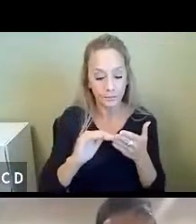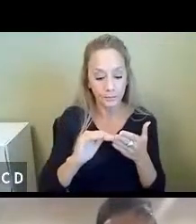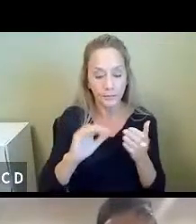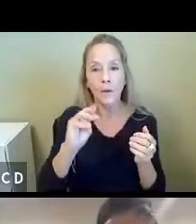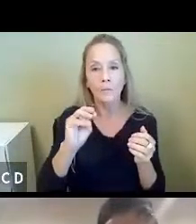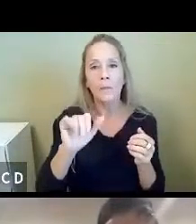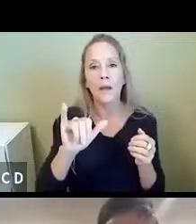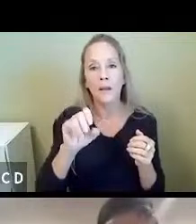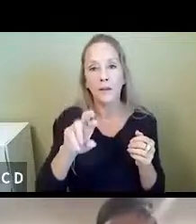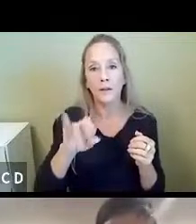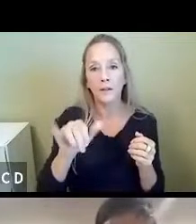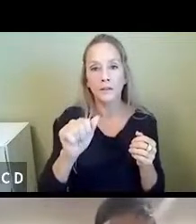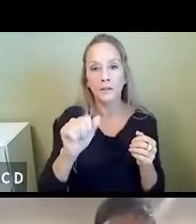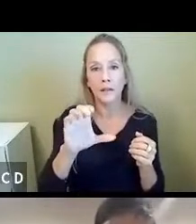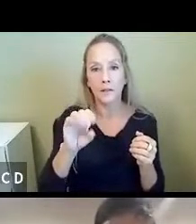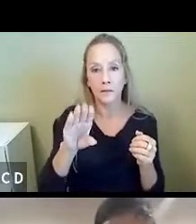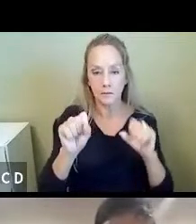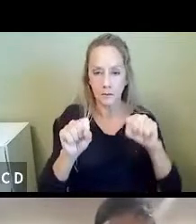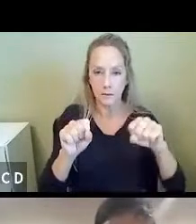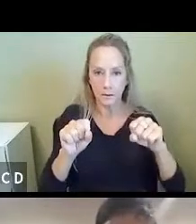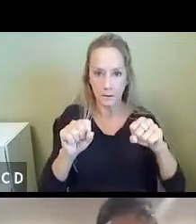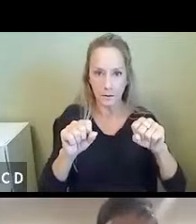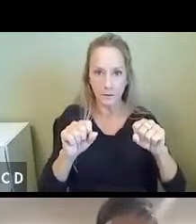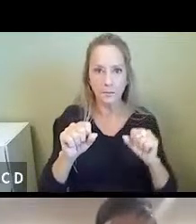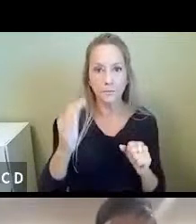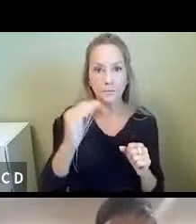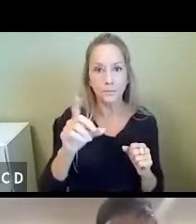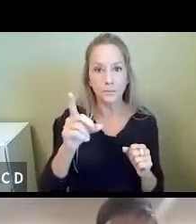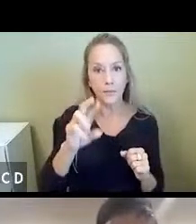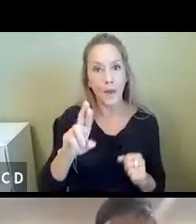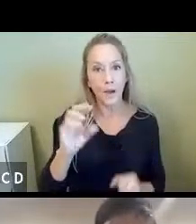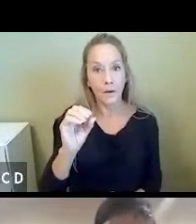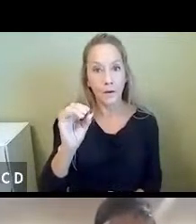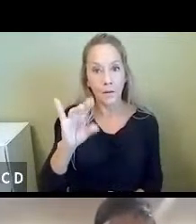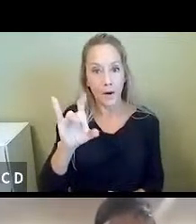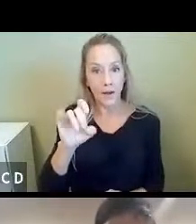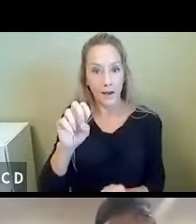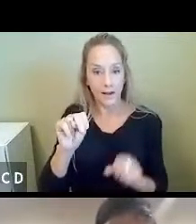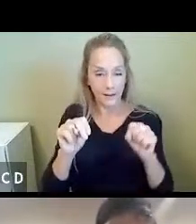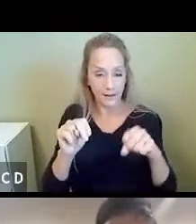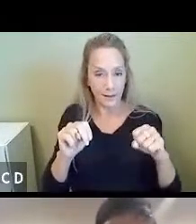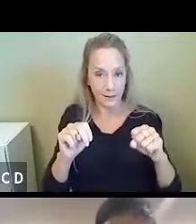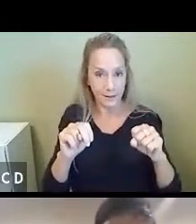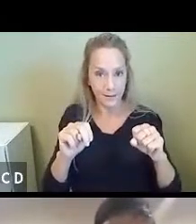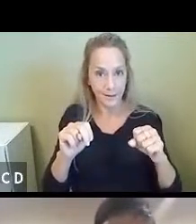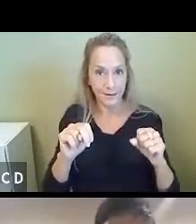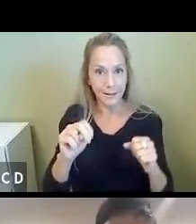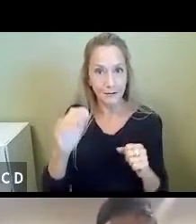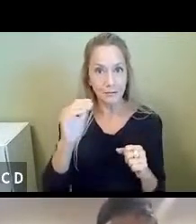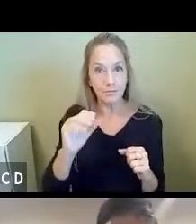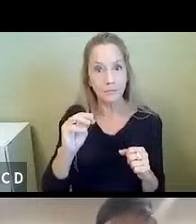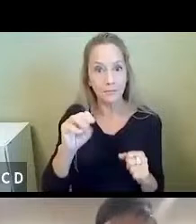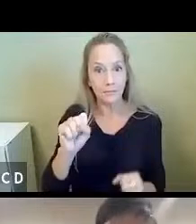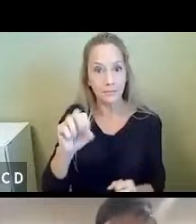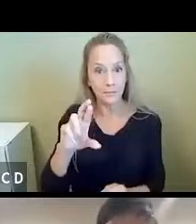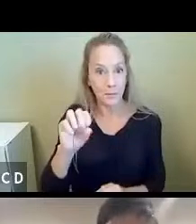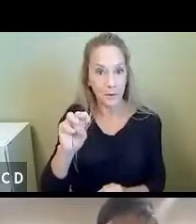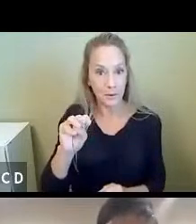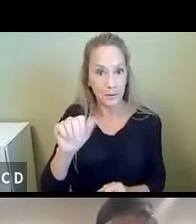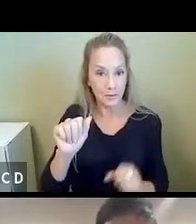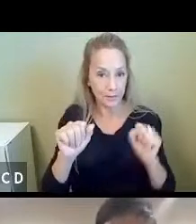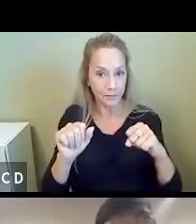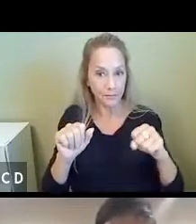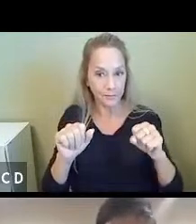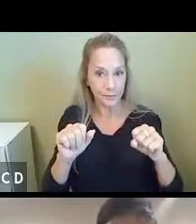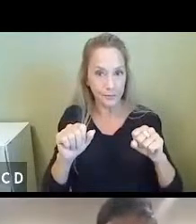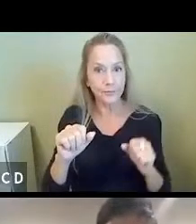Mayor Jacobs, Yes. Dr. O'Brien, Yes. Ms. Roma,